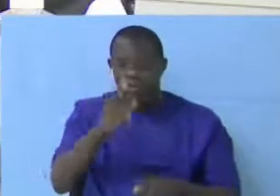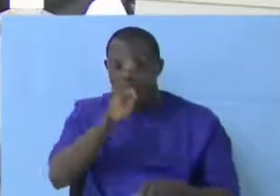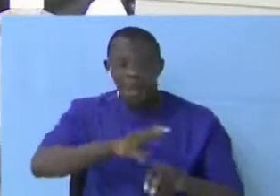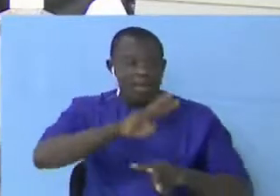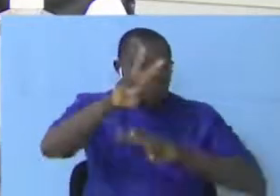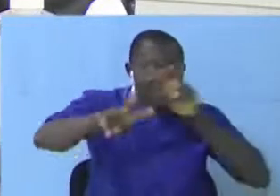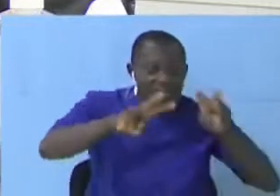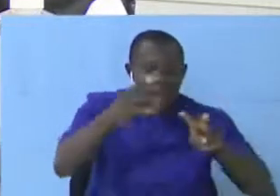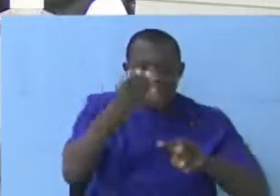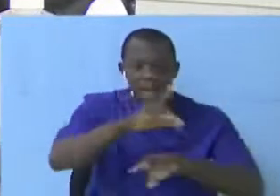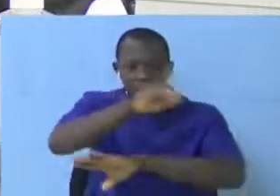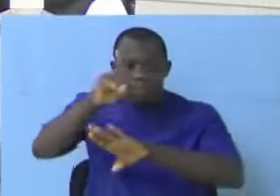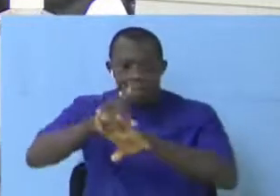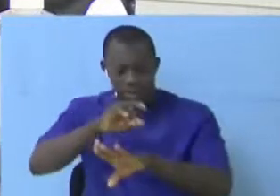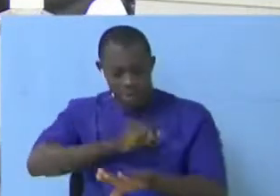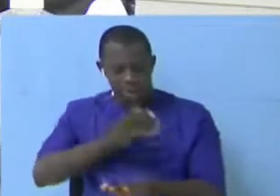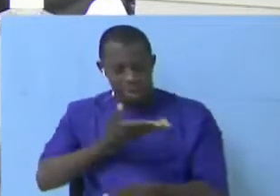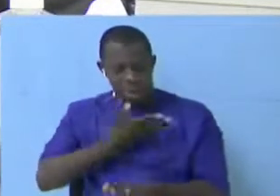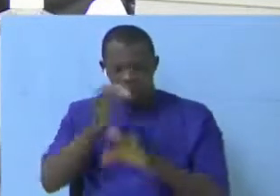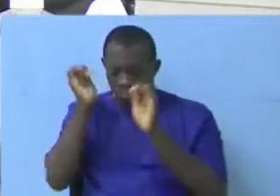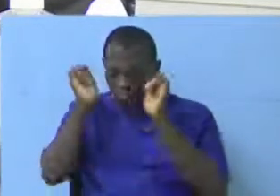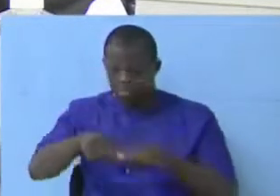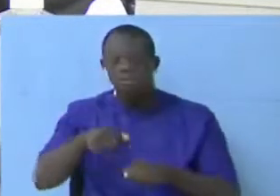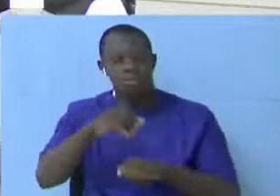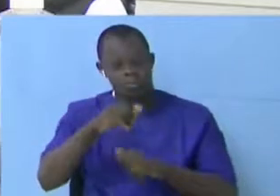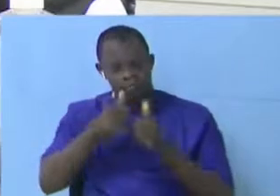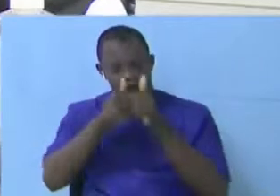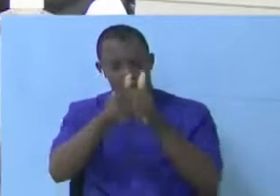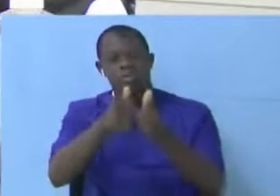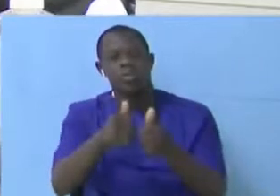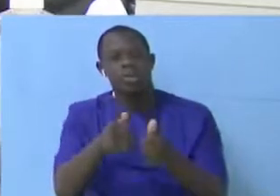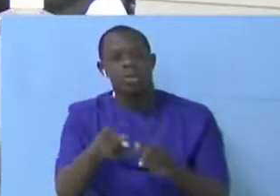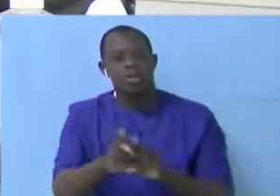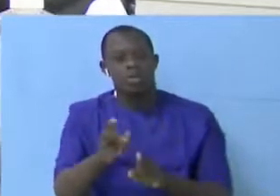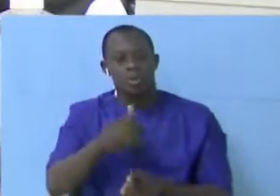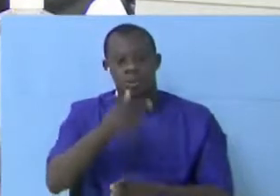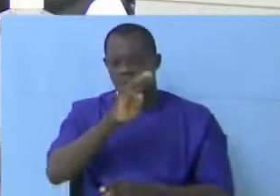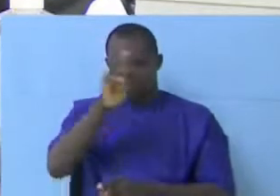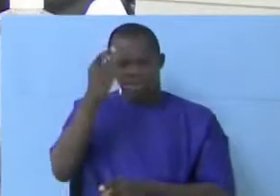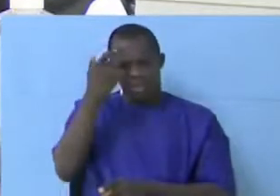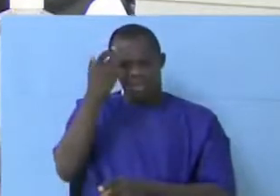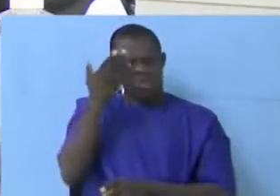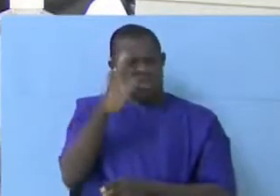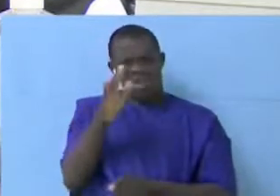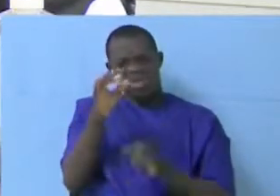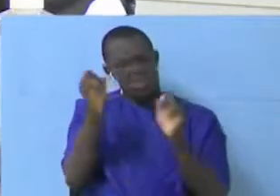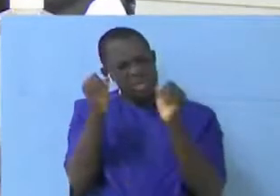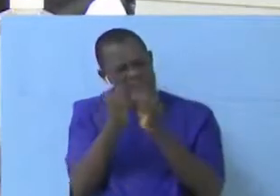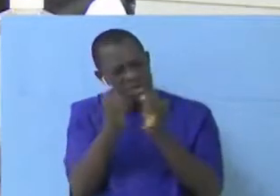believe that must have, I'm not sure, maybe on a Saturday? Yes,